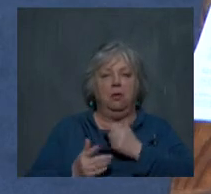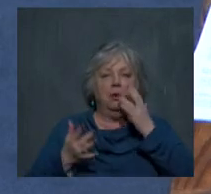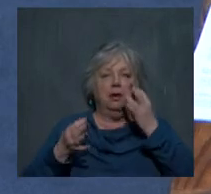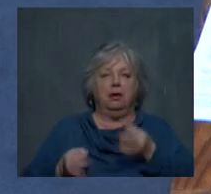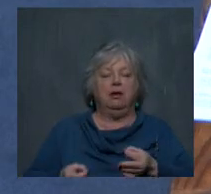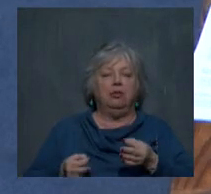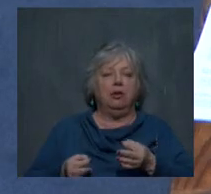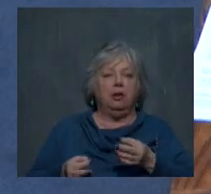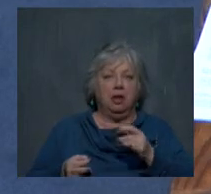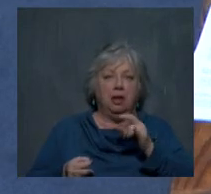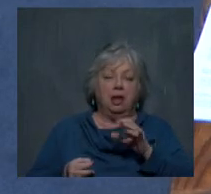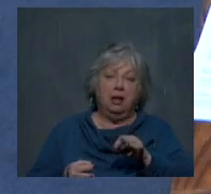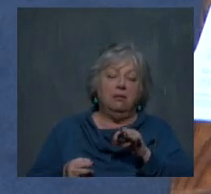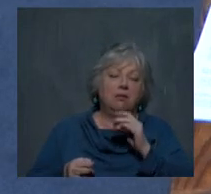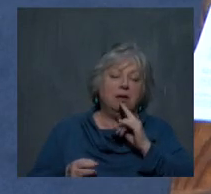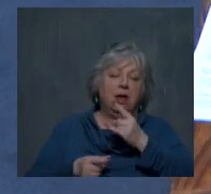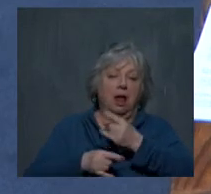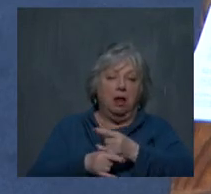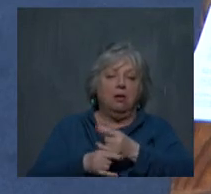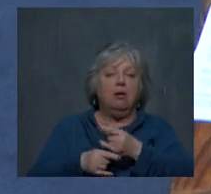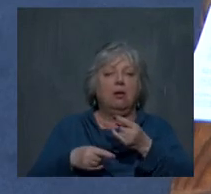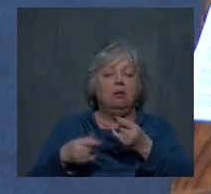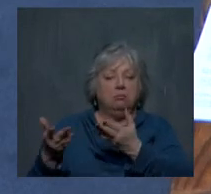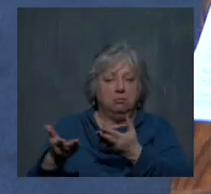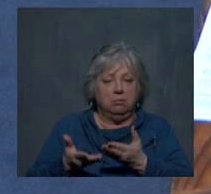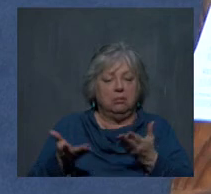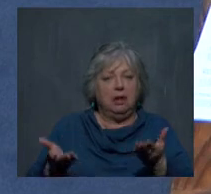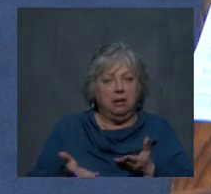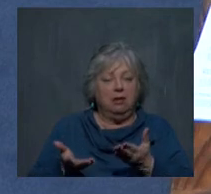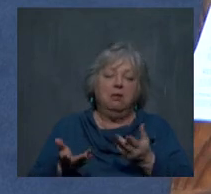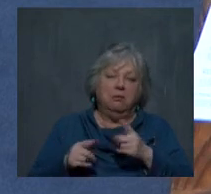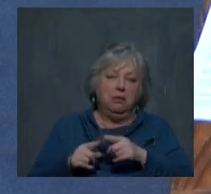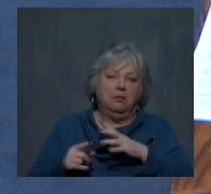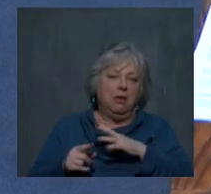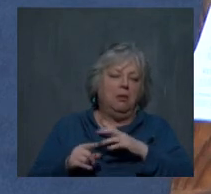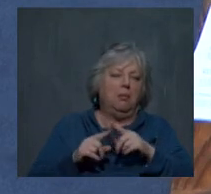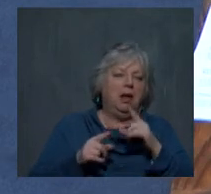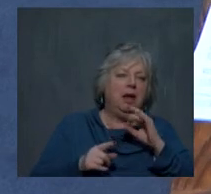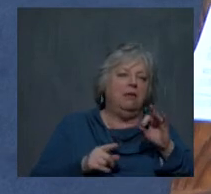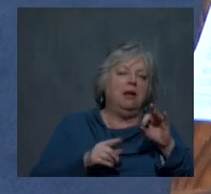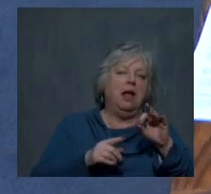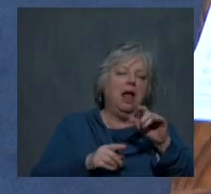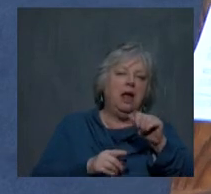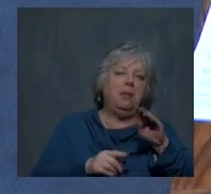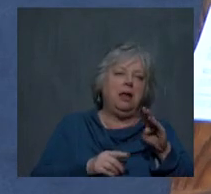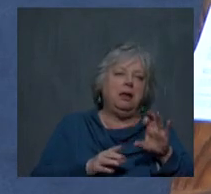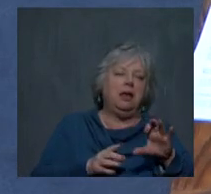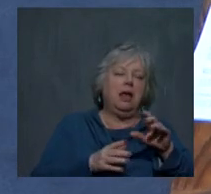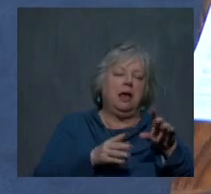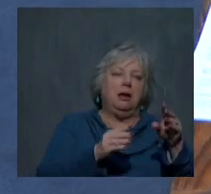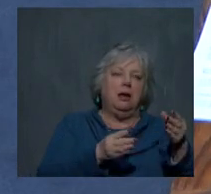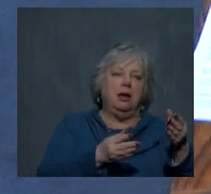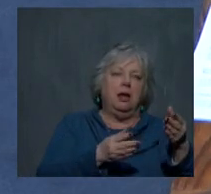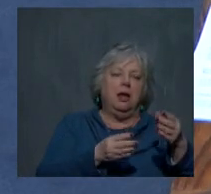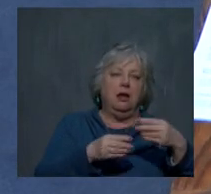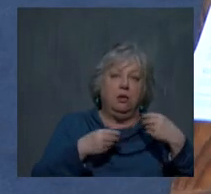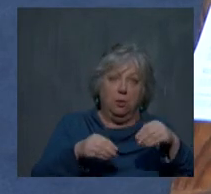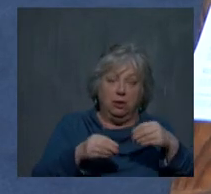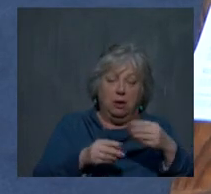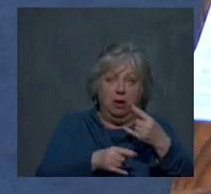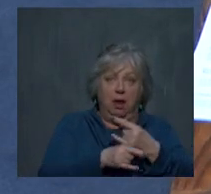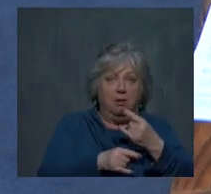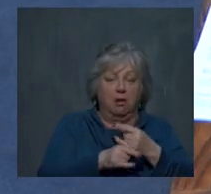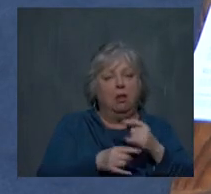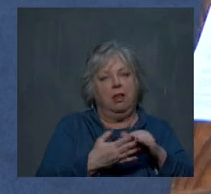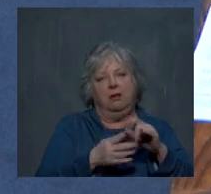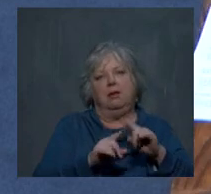If it is alcohol on the premises as far as the ABC, that's a different type of, permit process through. I mean,